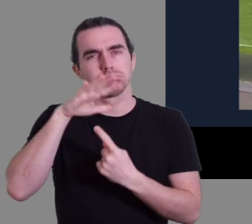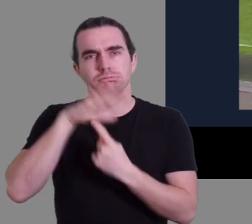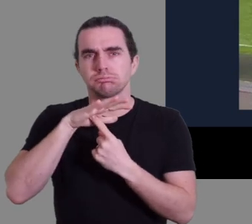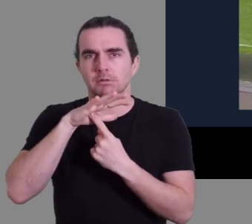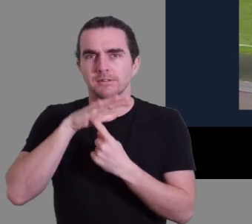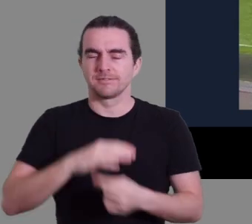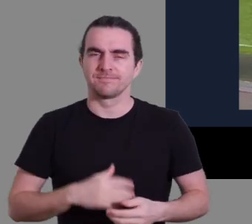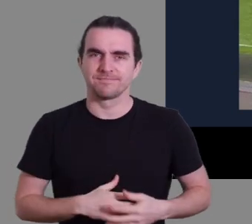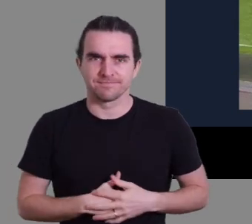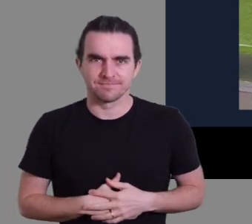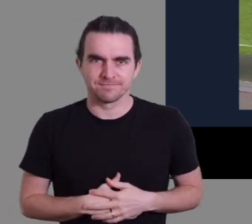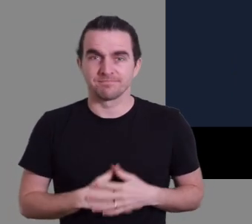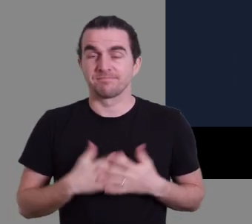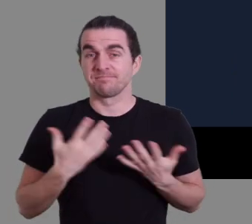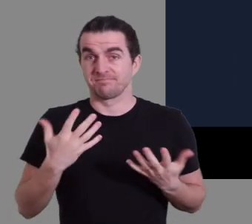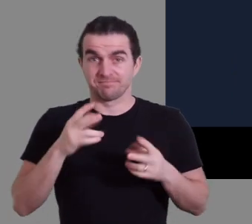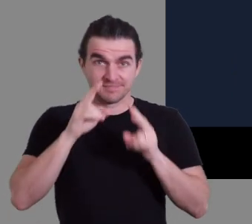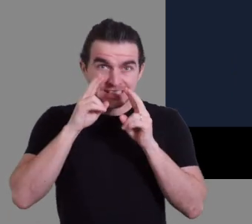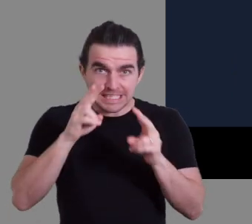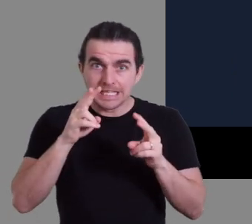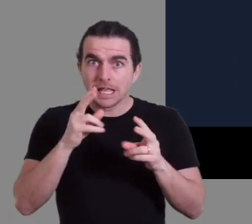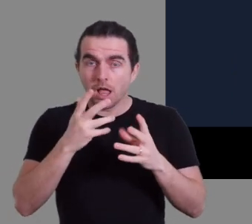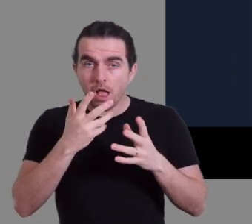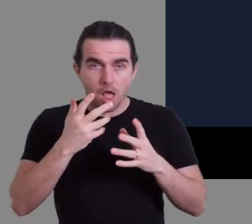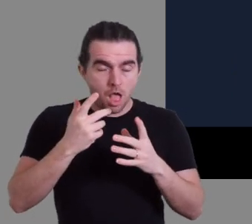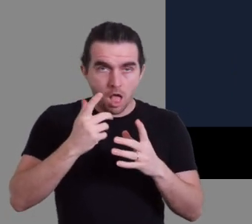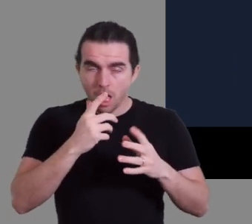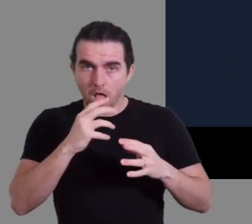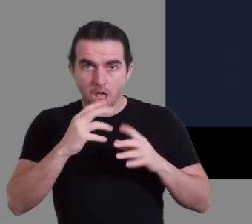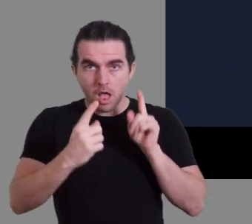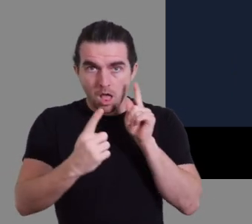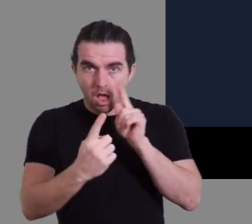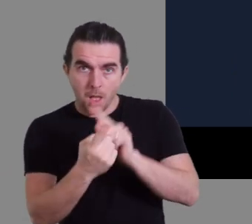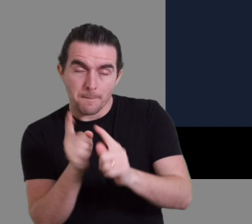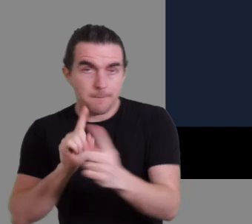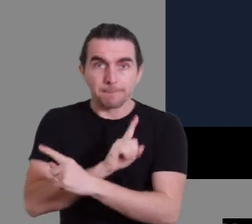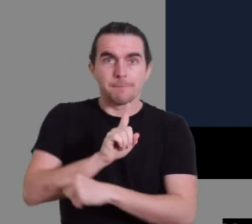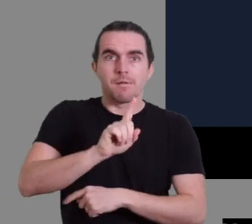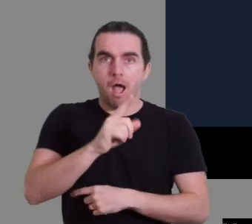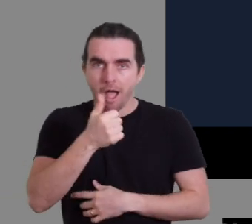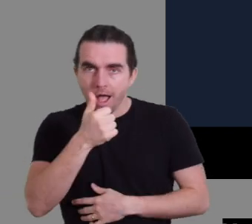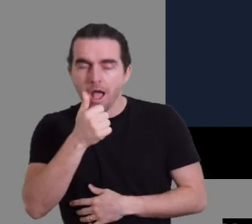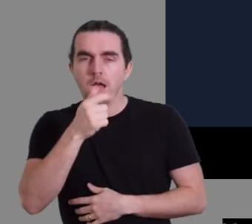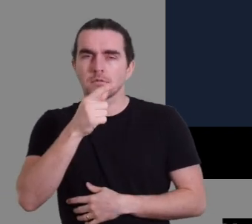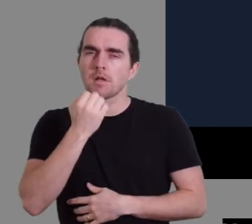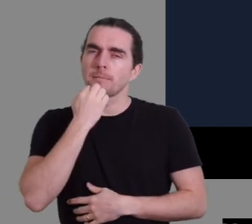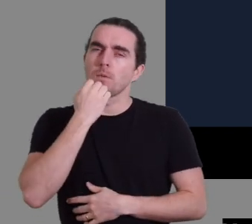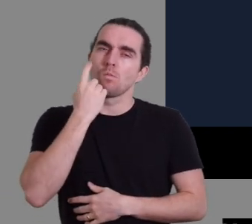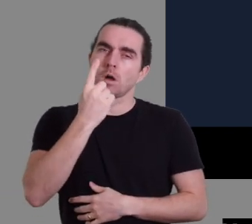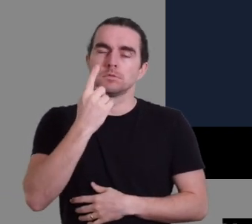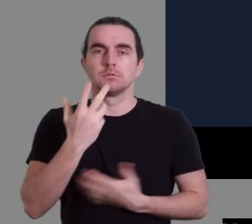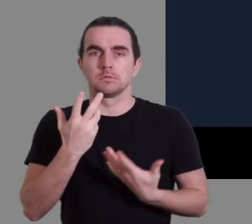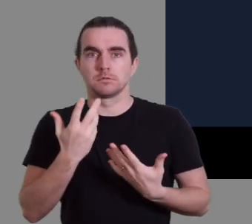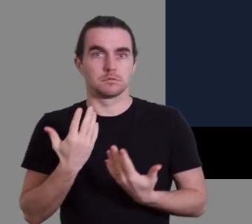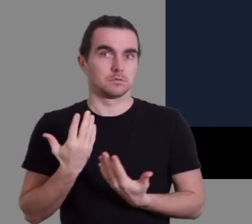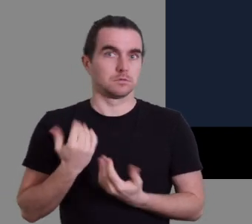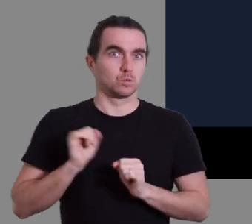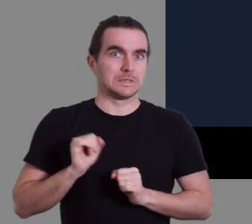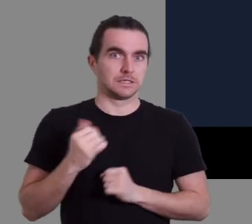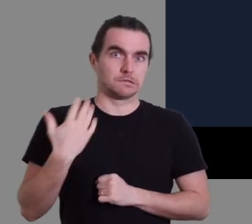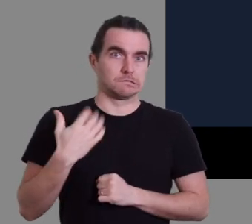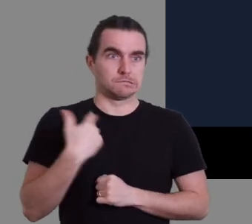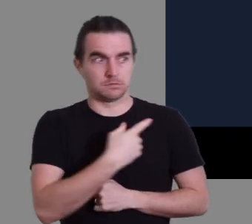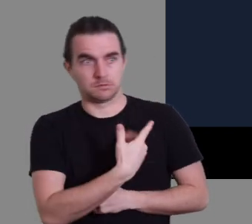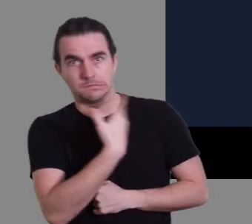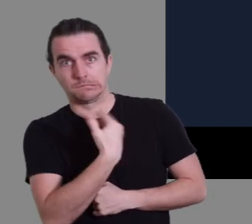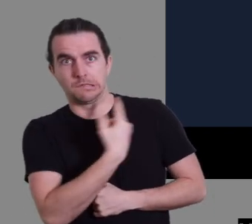vital. Yeah. So you see it all unfold here. Number one, he's drawing him in tight. Now he's getting